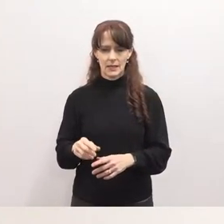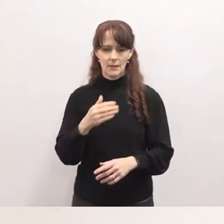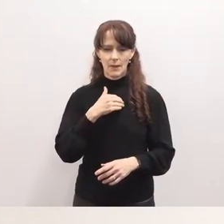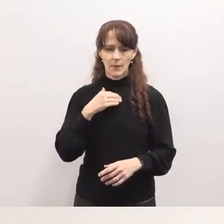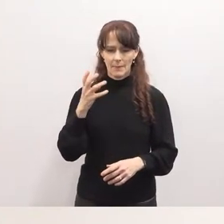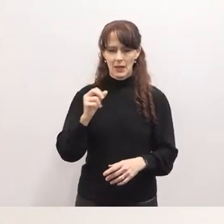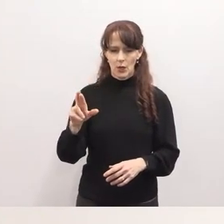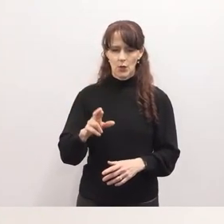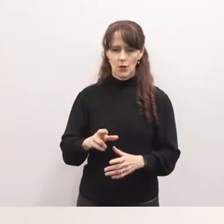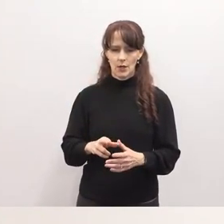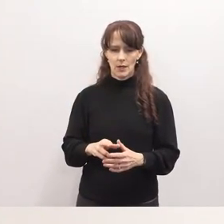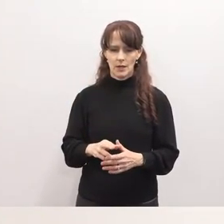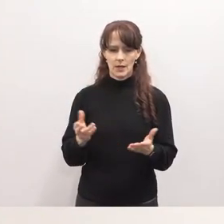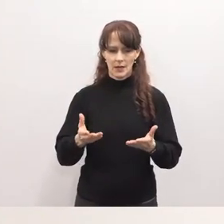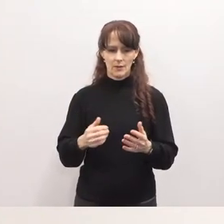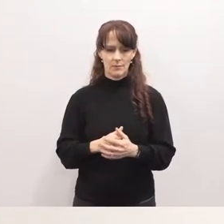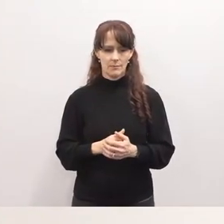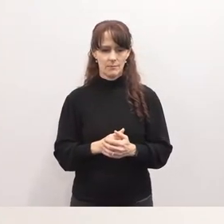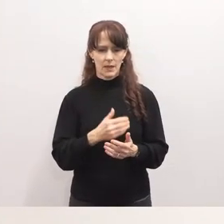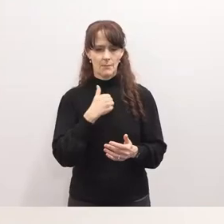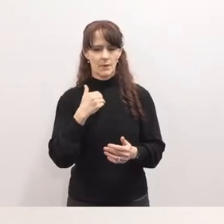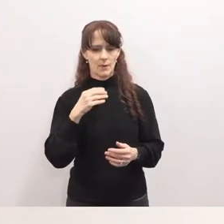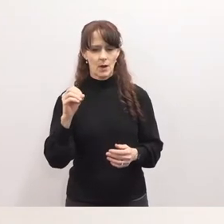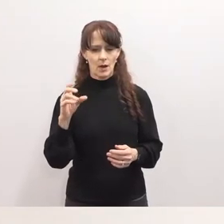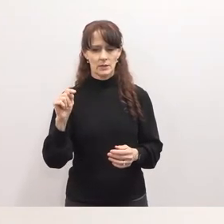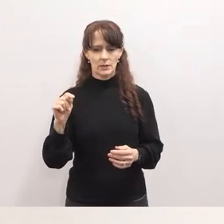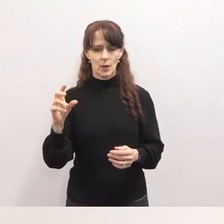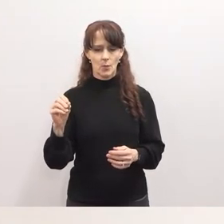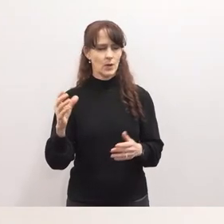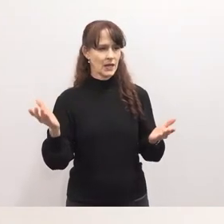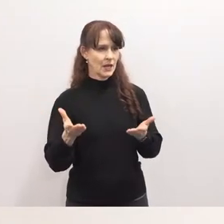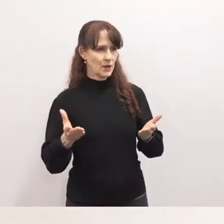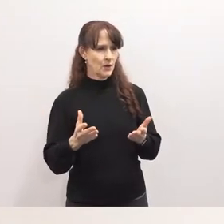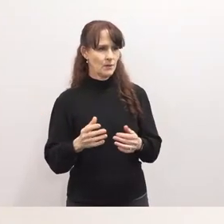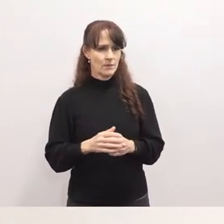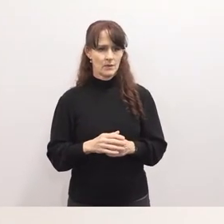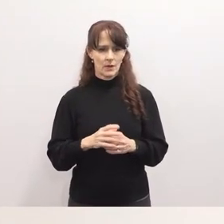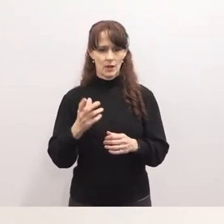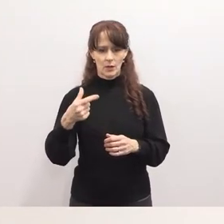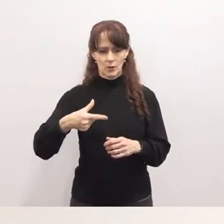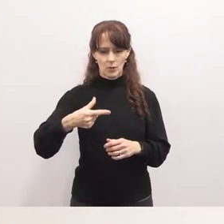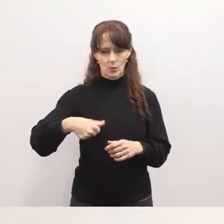Miller? Here. And Member Otto? Here. We have a quorum.